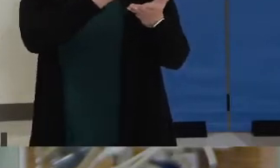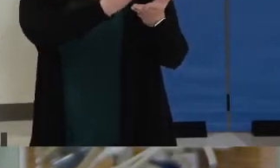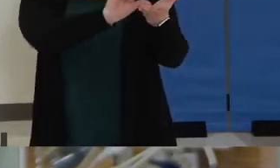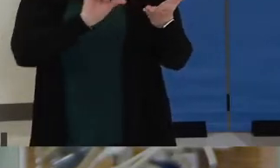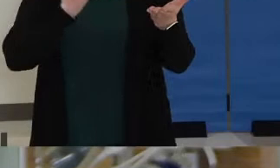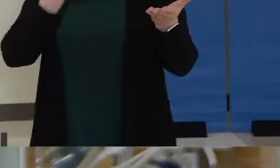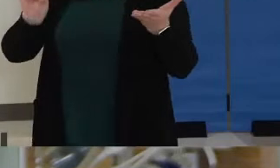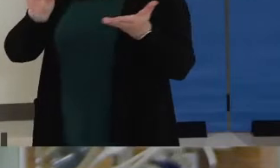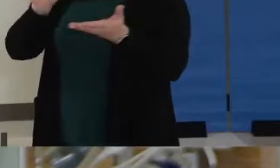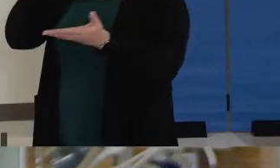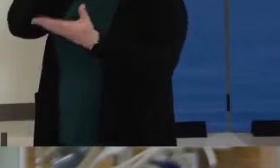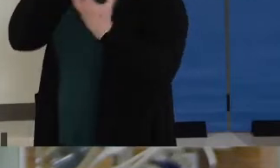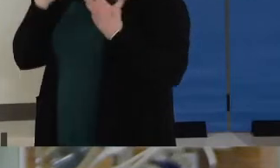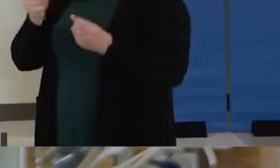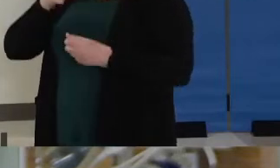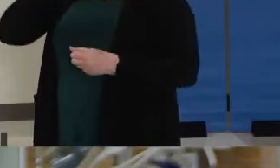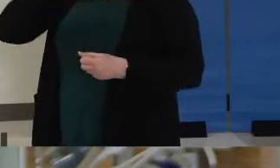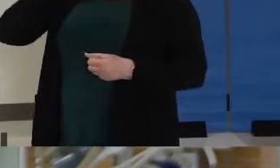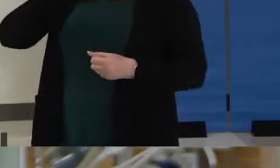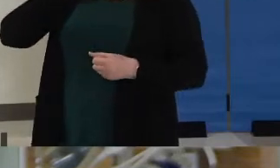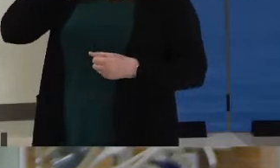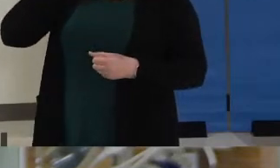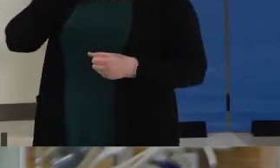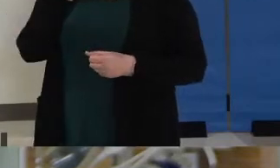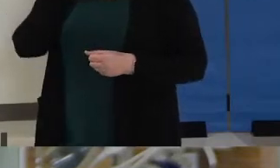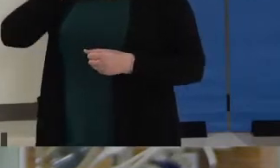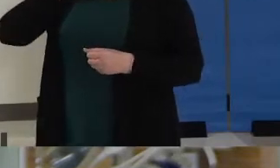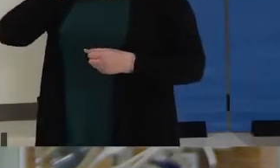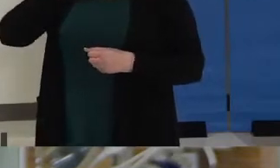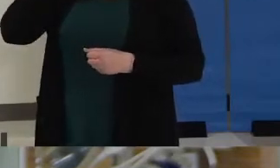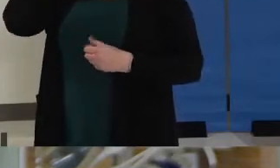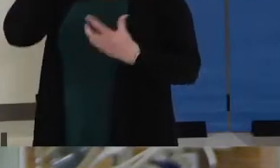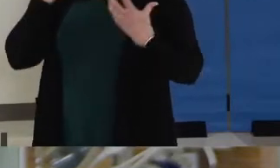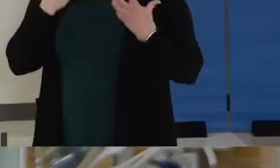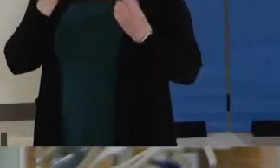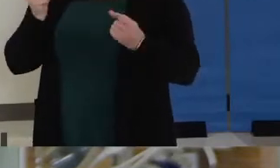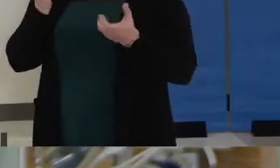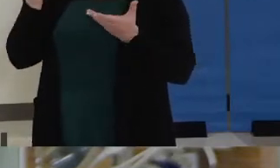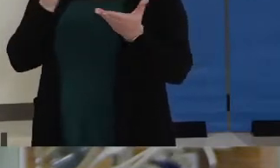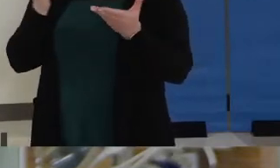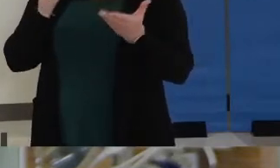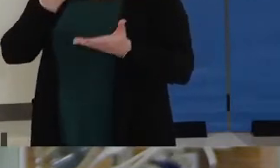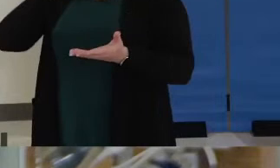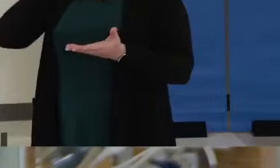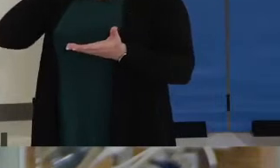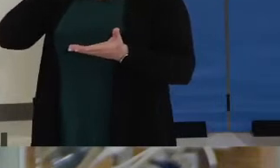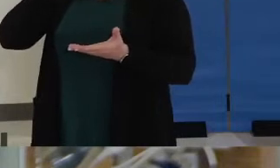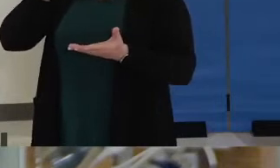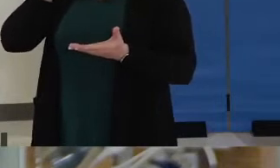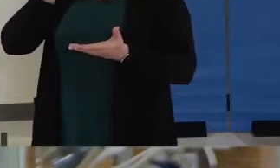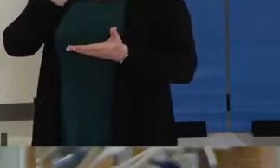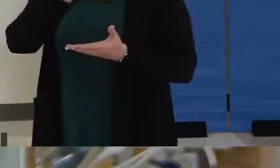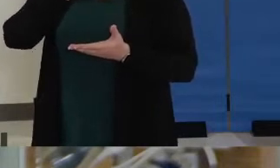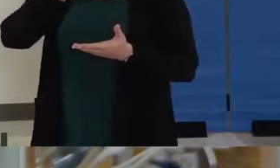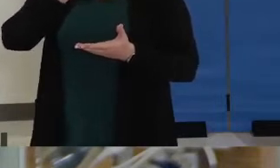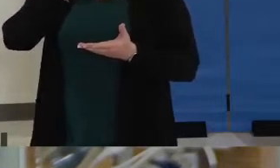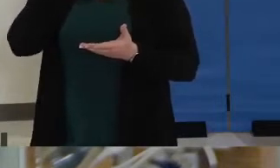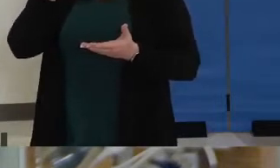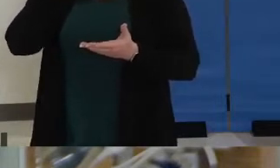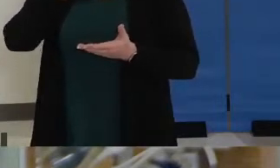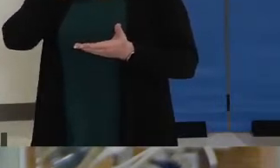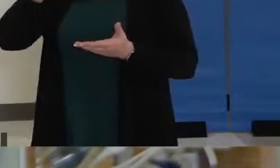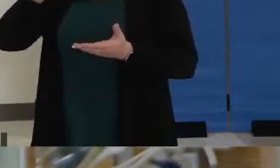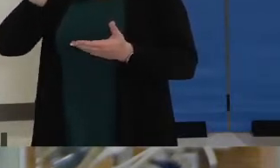Prop 63, known as the Mental Health Services Act. It was the first of its